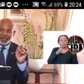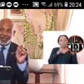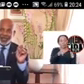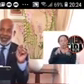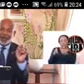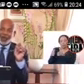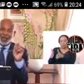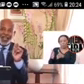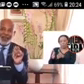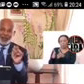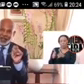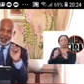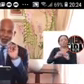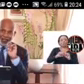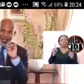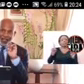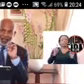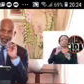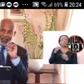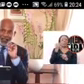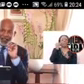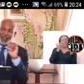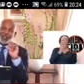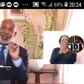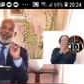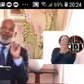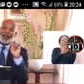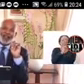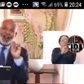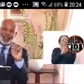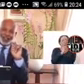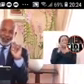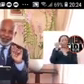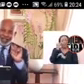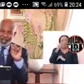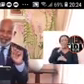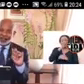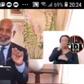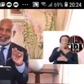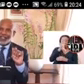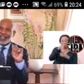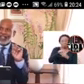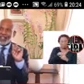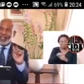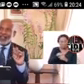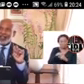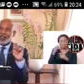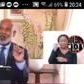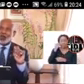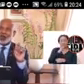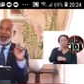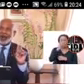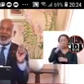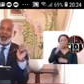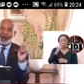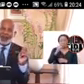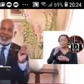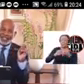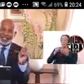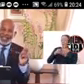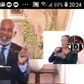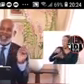daylight hours, but only if you fit in those categories. So if you are not in those categories, then you